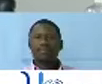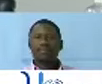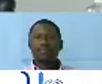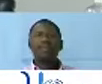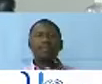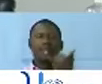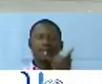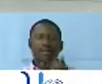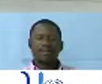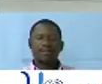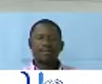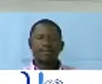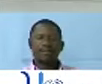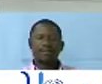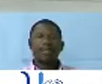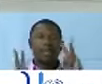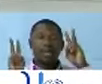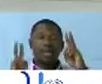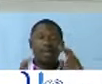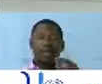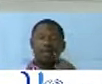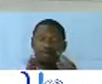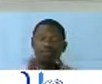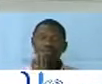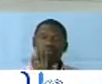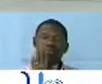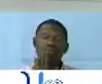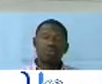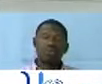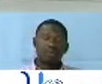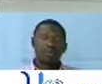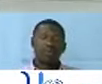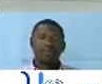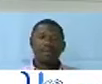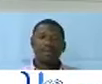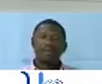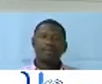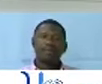Yes, he presented himself as a quintessential